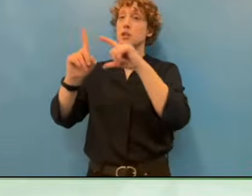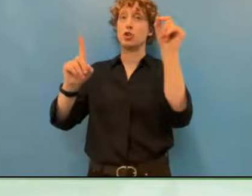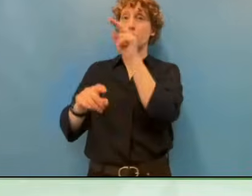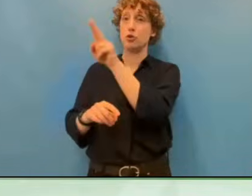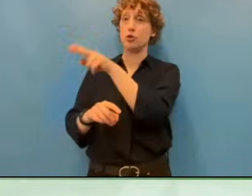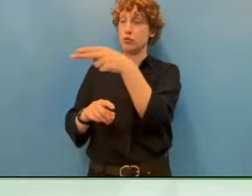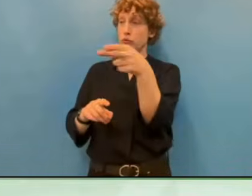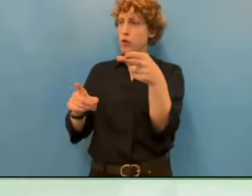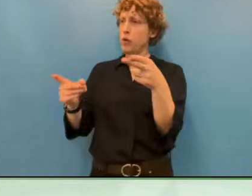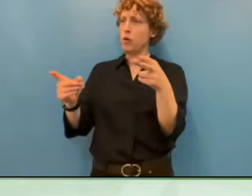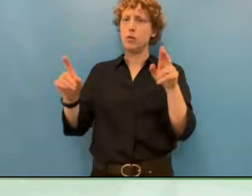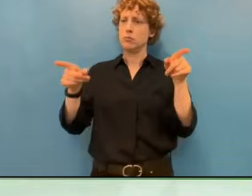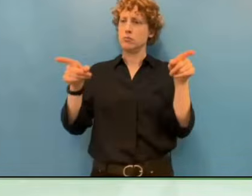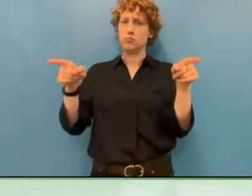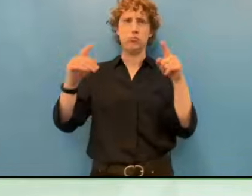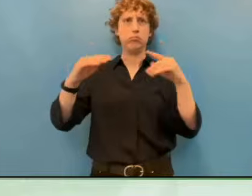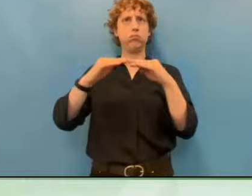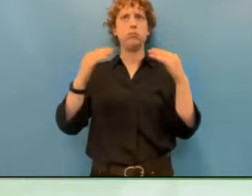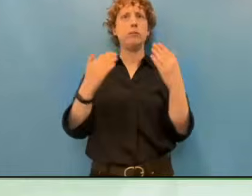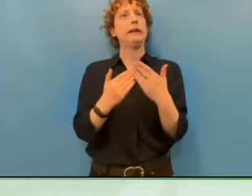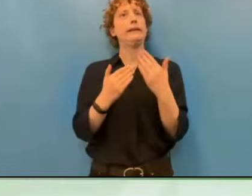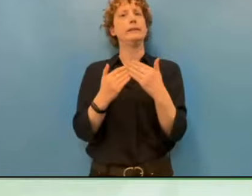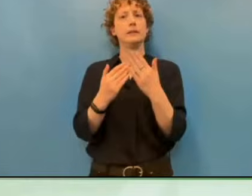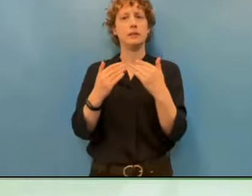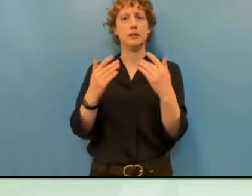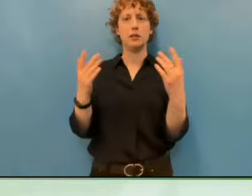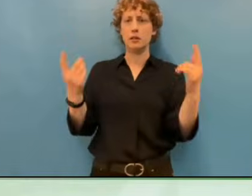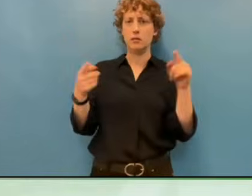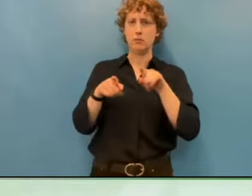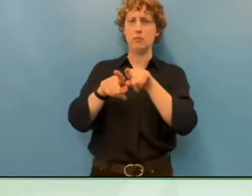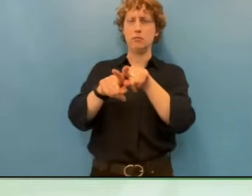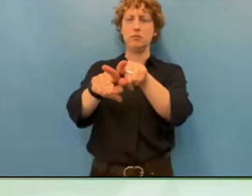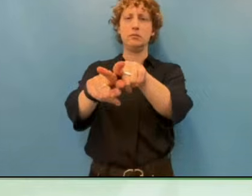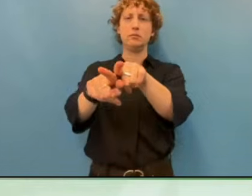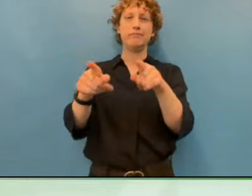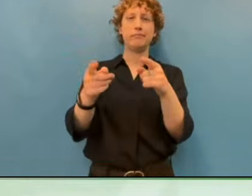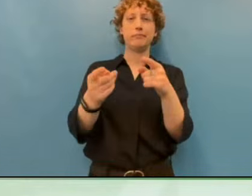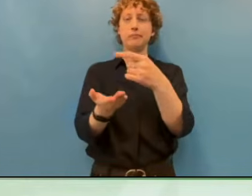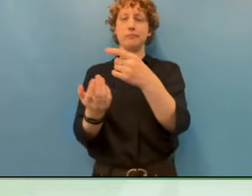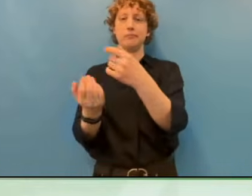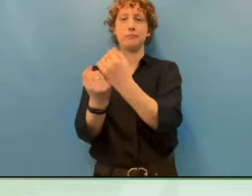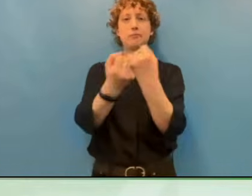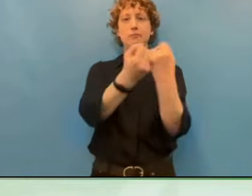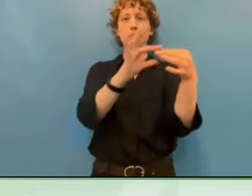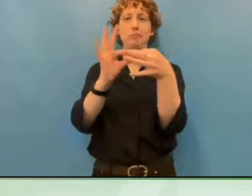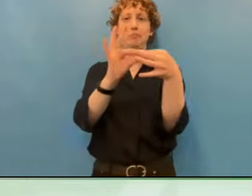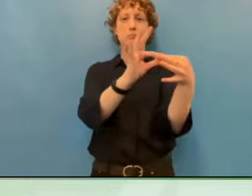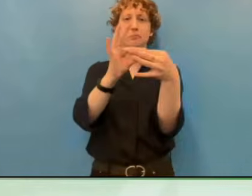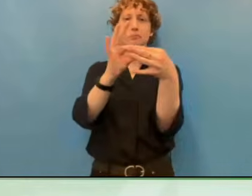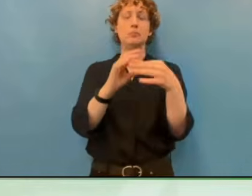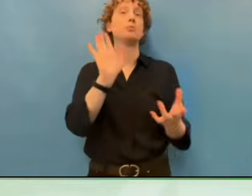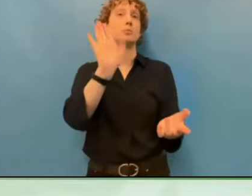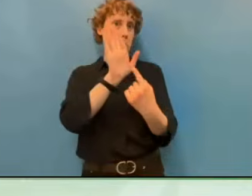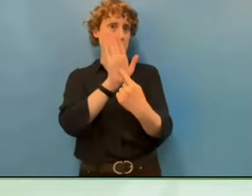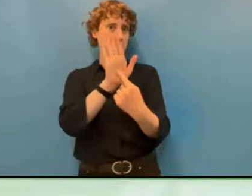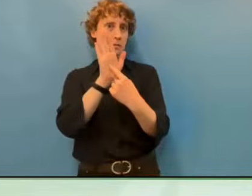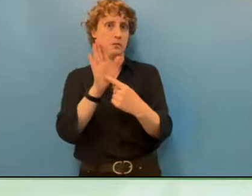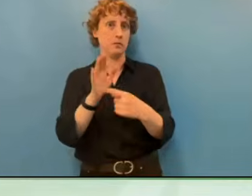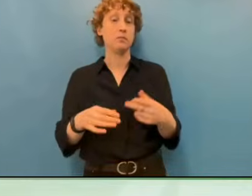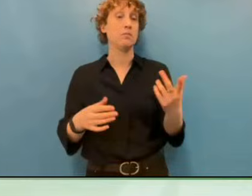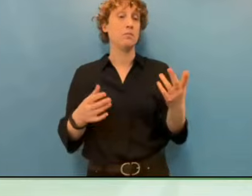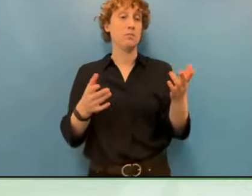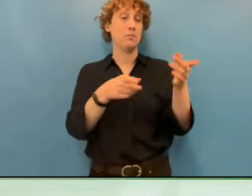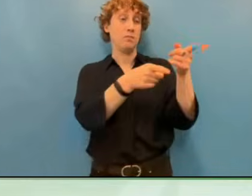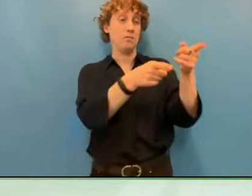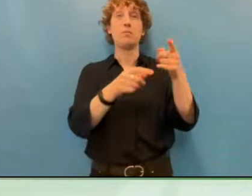other truly. Just to give an example, there are a lot of people in care in Austria because of the aging society, and